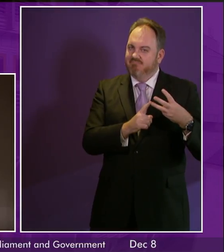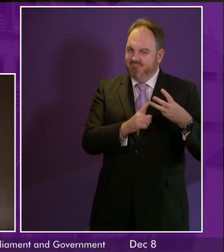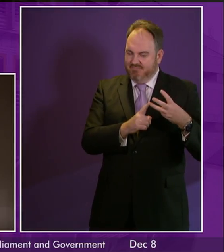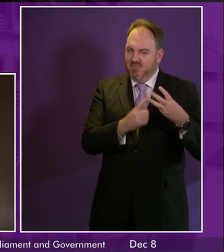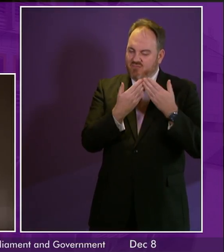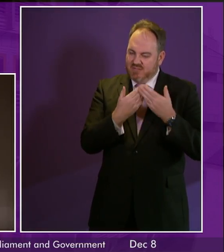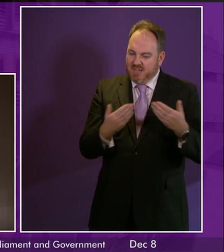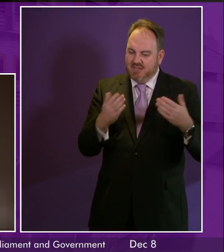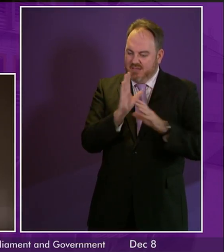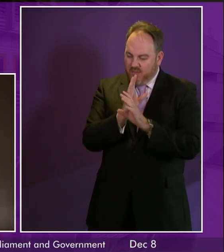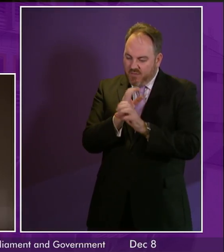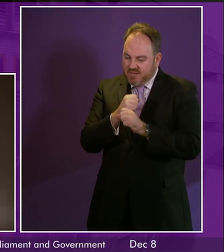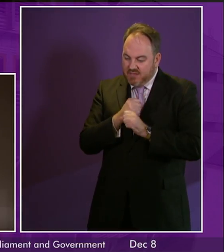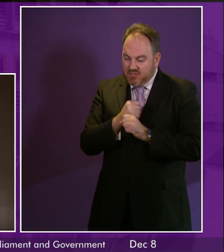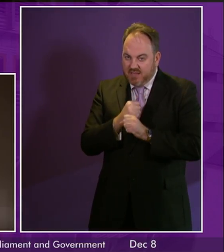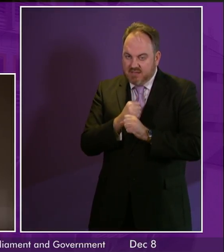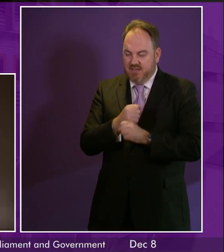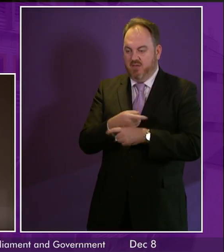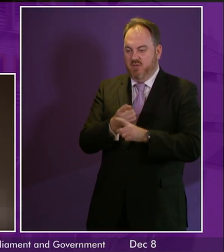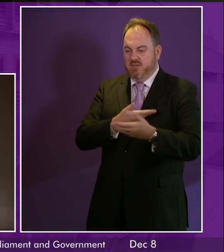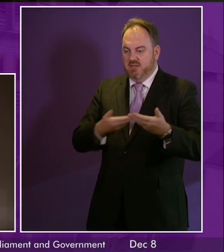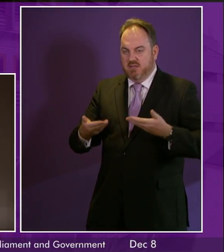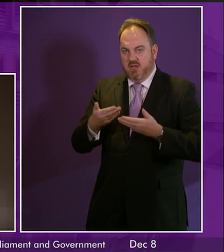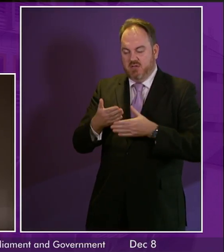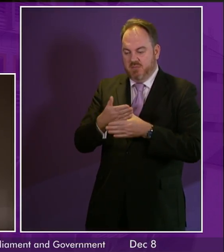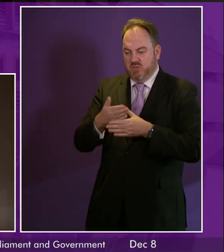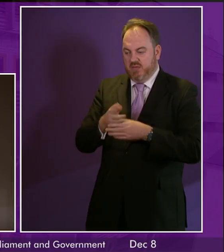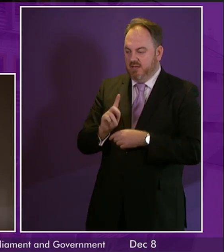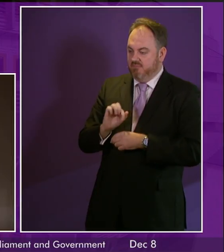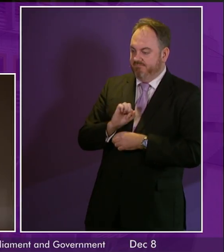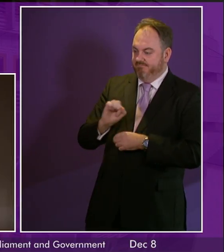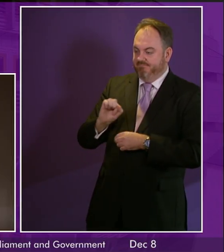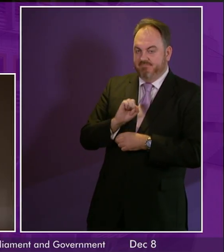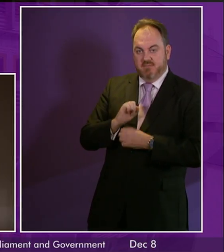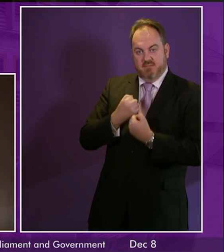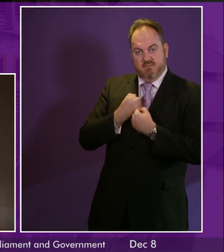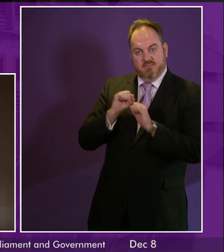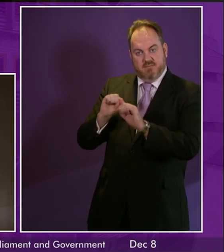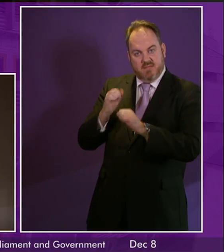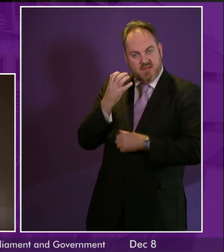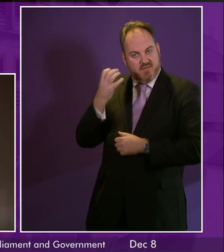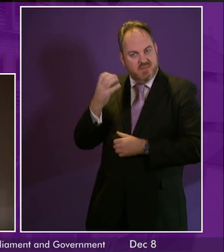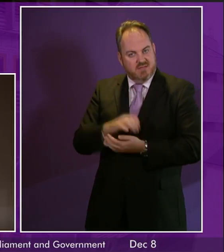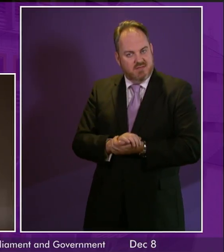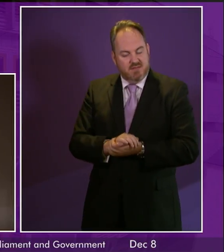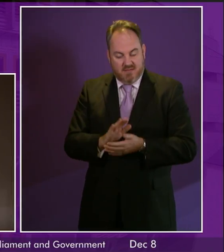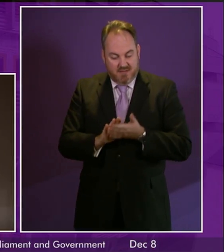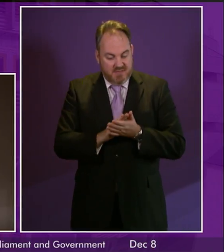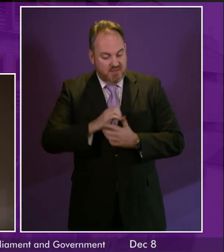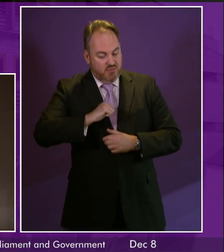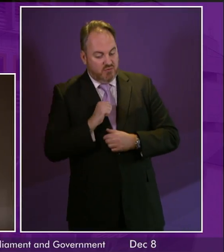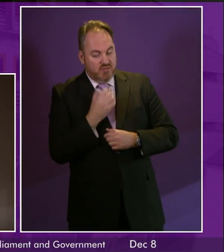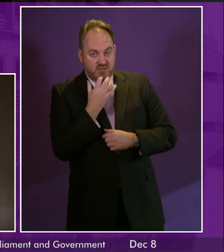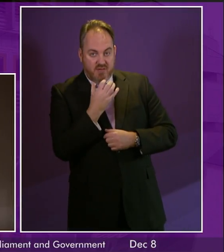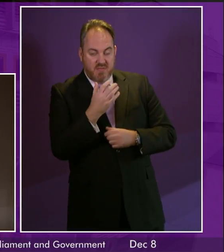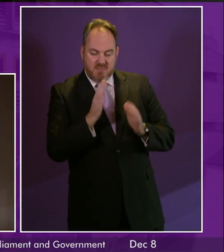of confidentiality of discussions between governments. In particular, the agreement requires the Scottish Government to provide